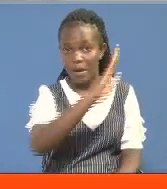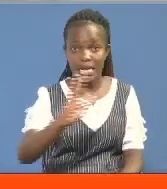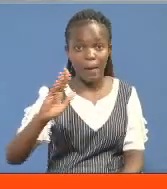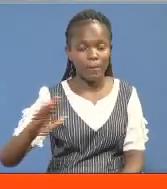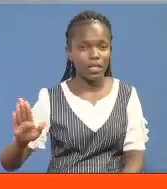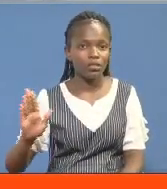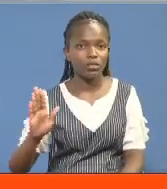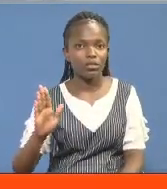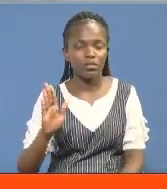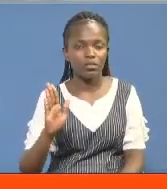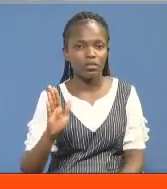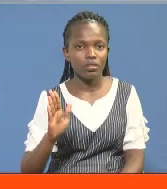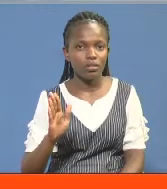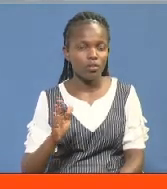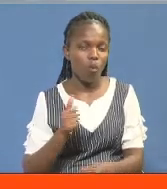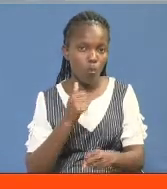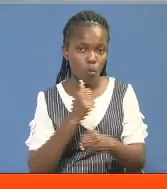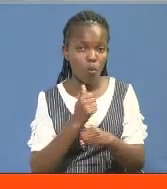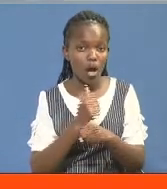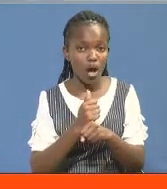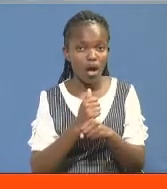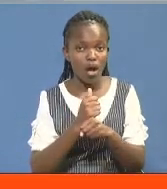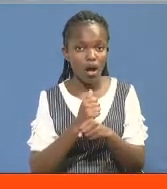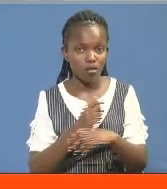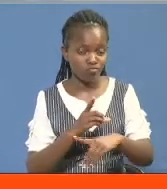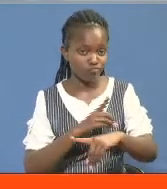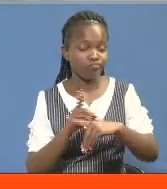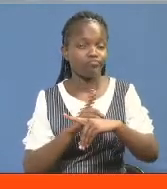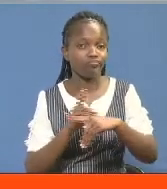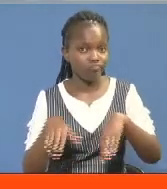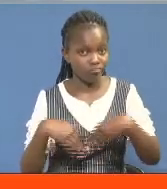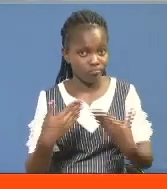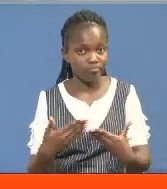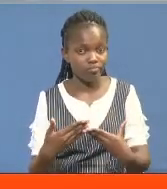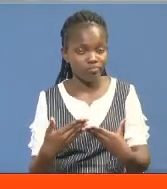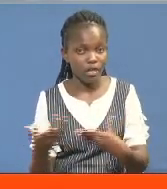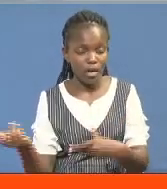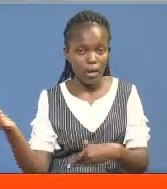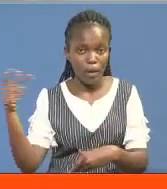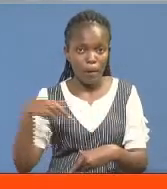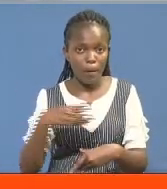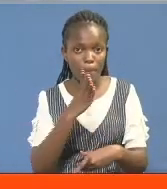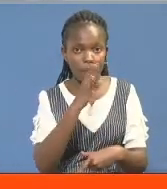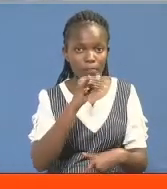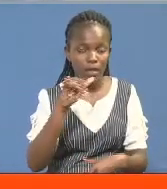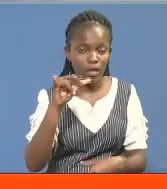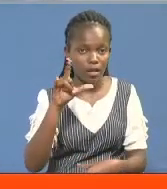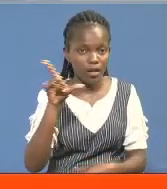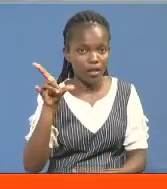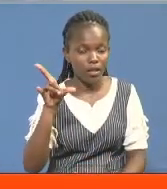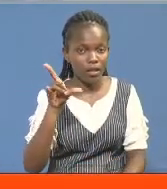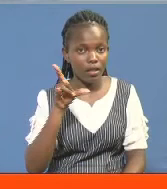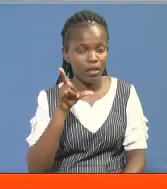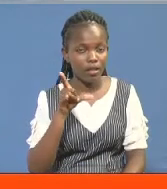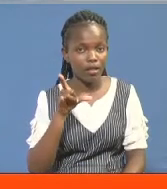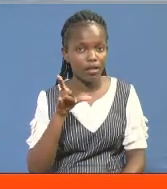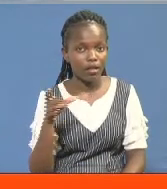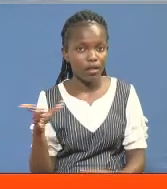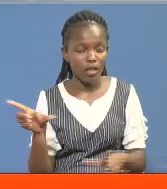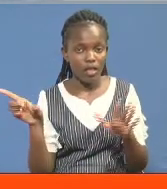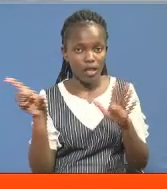to perform its legislative duty and come up with a referendum bill and enact it into a